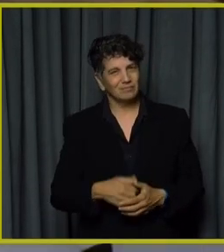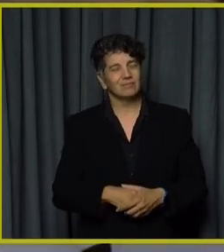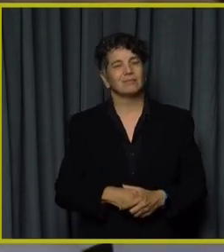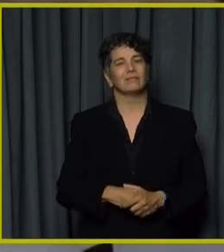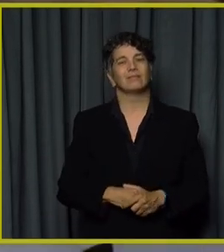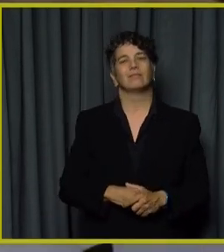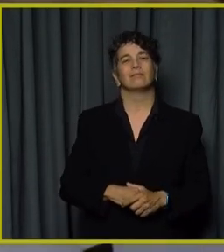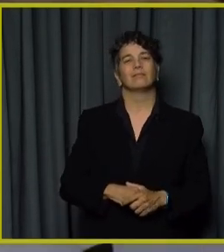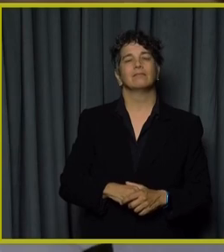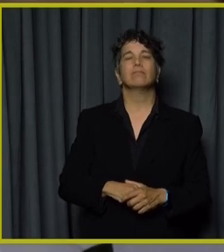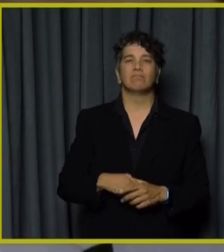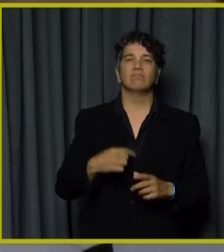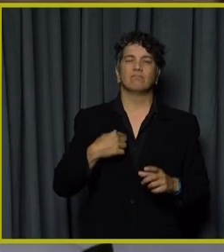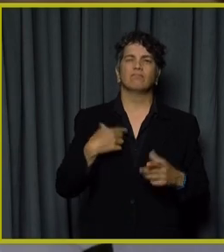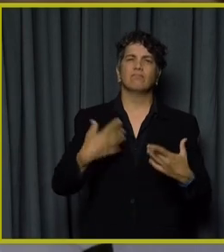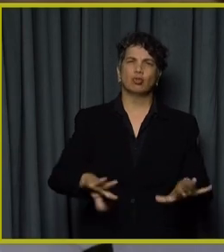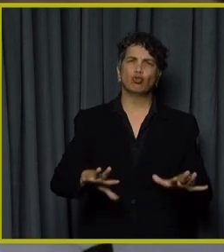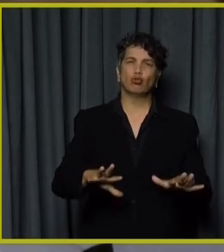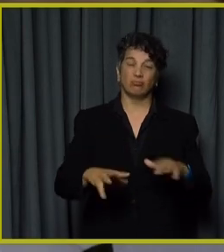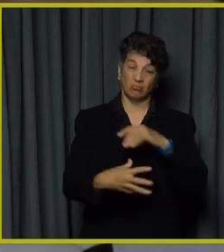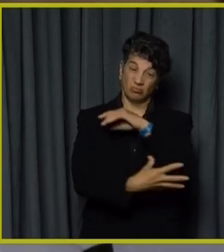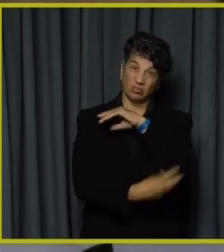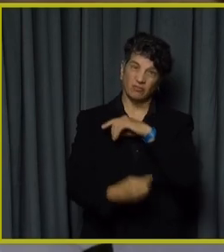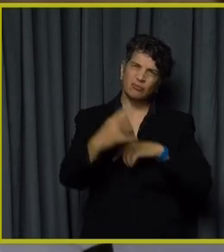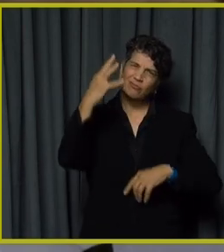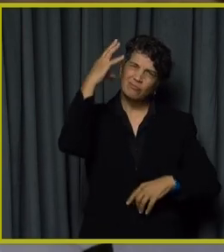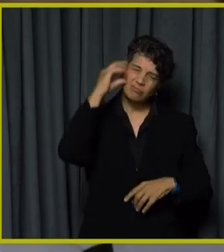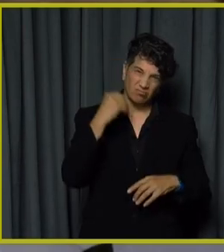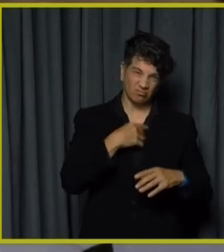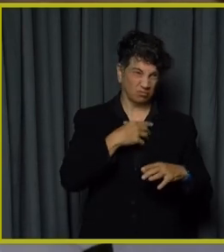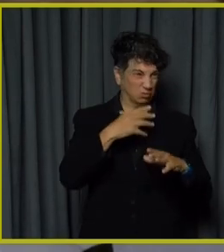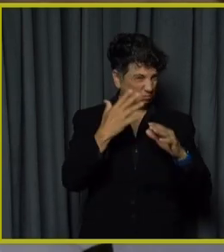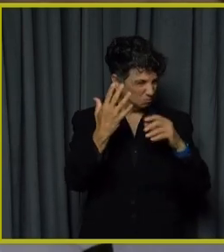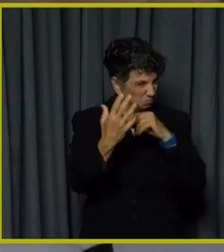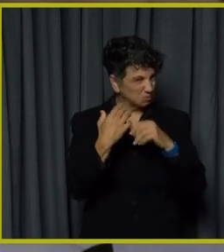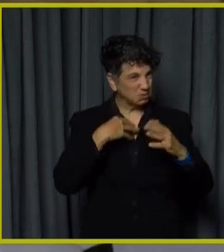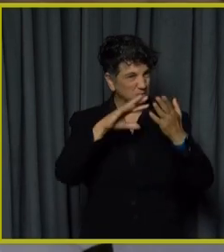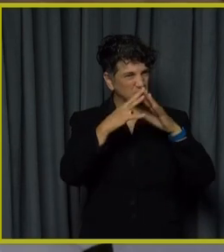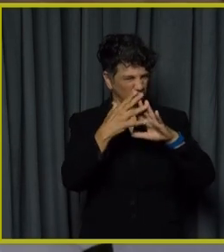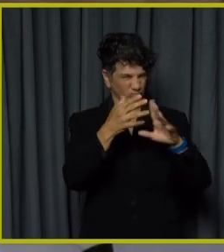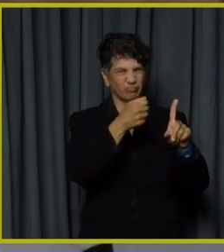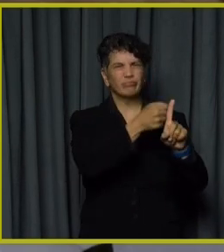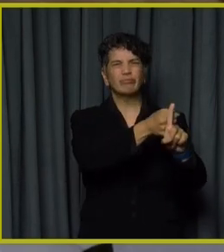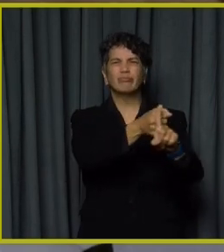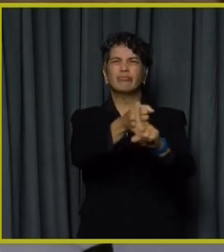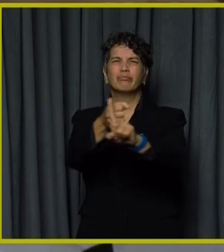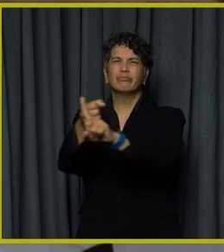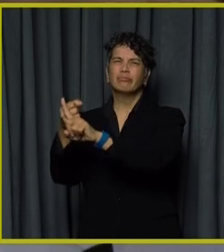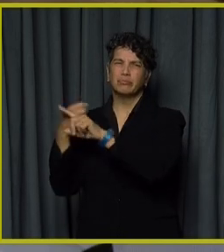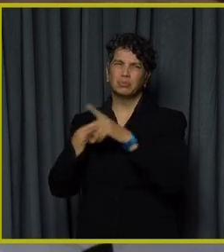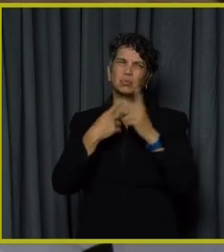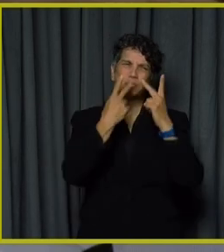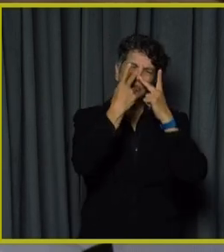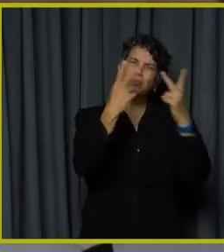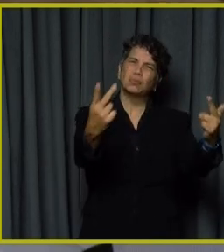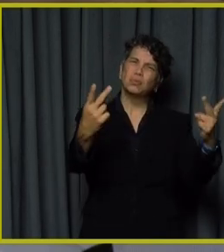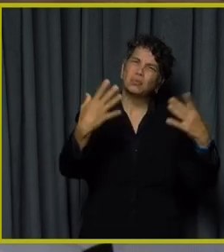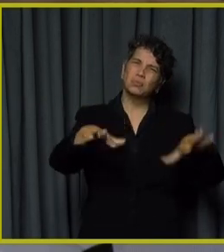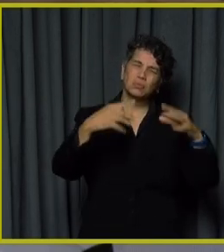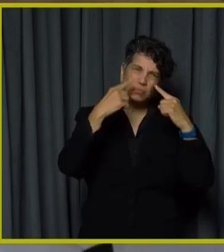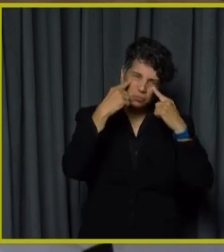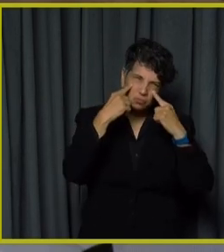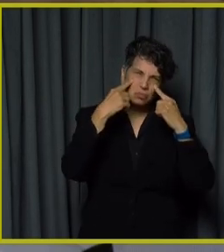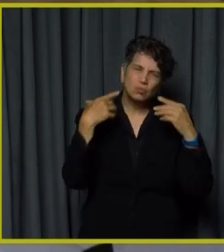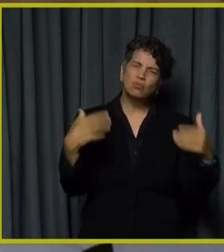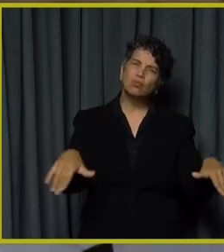affected all people in this community and in this country. And I have experienced how systemic